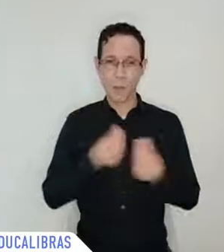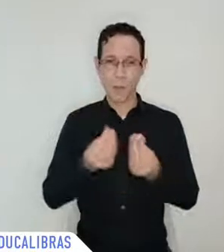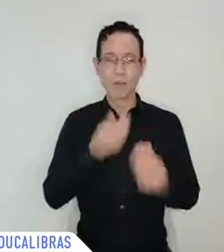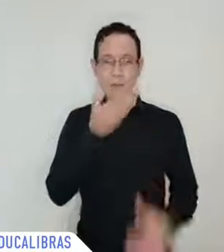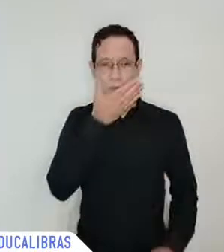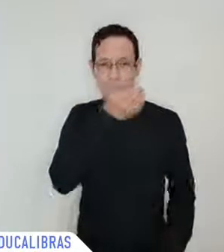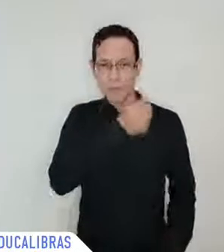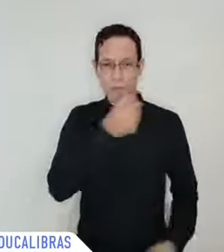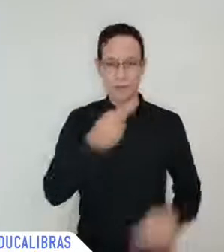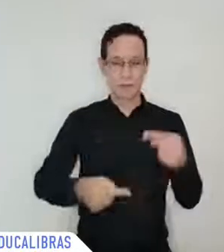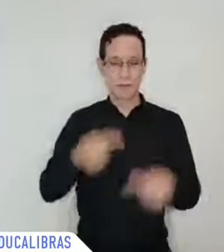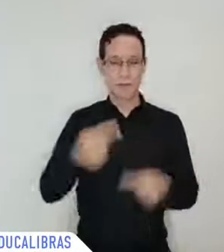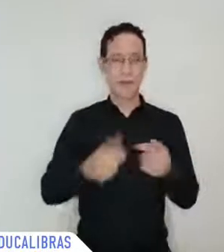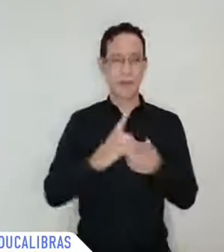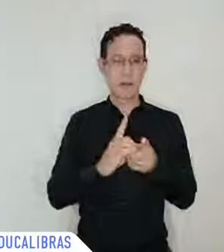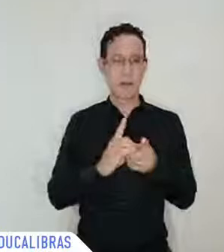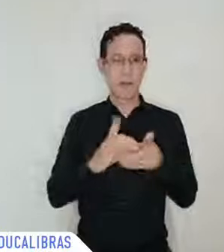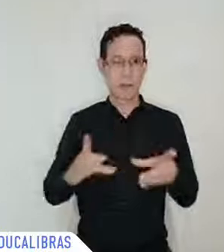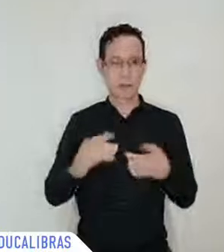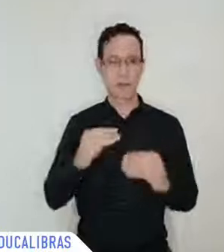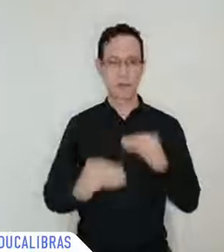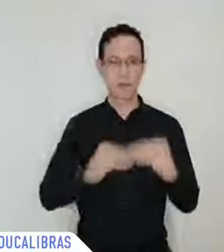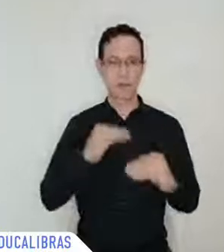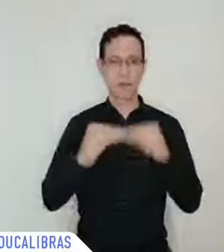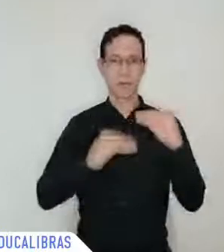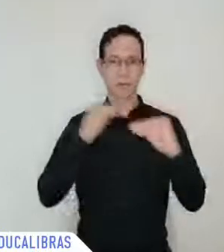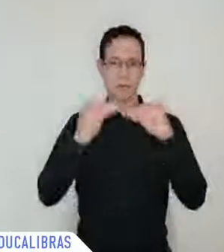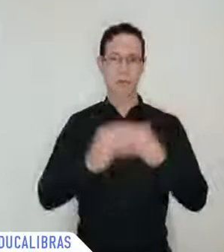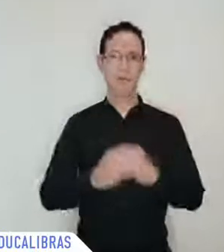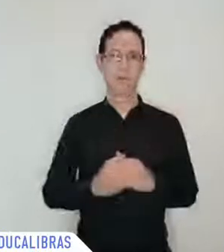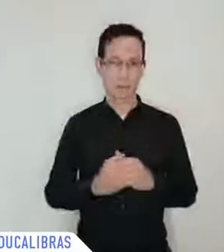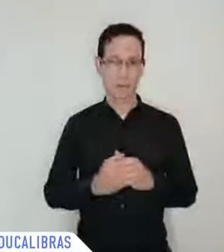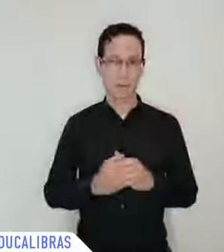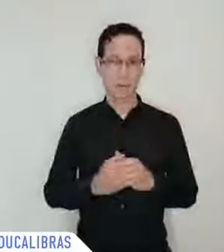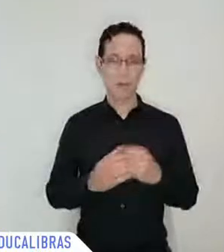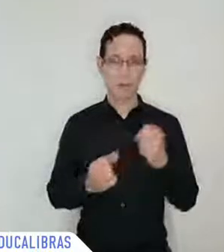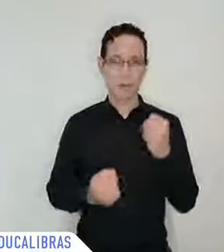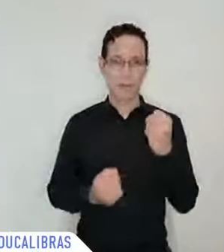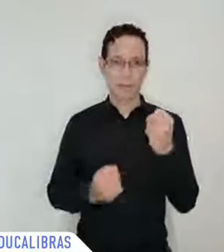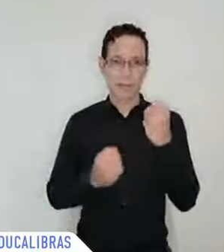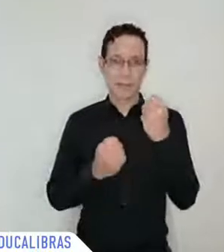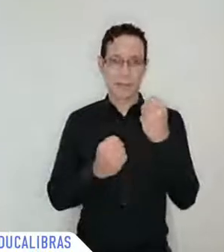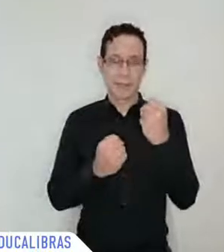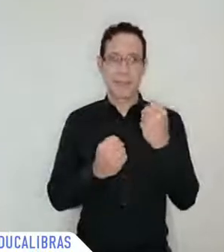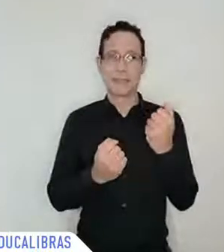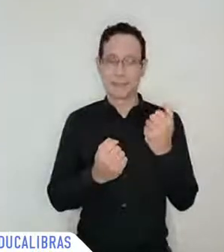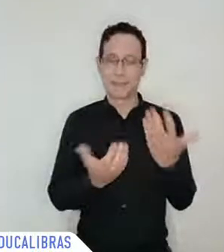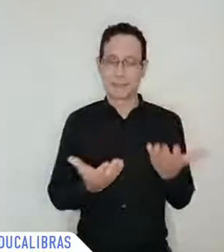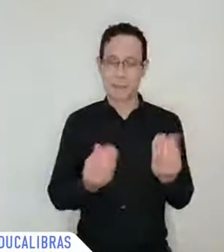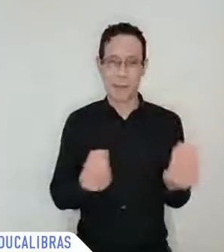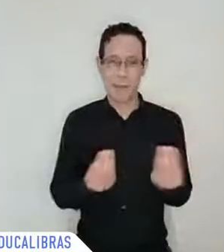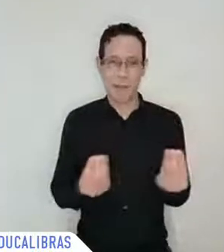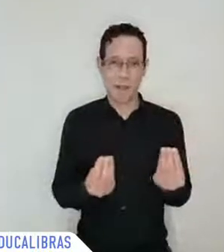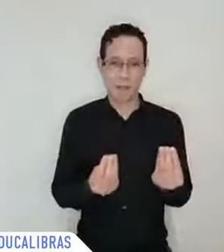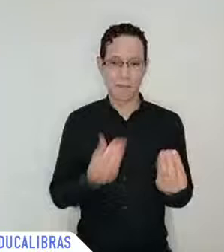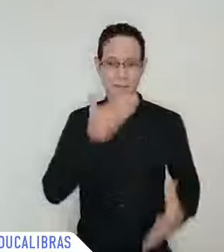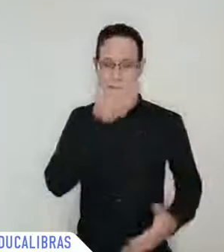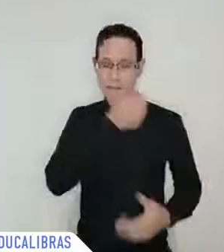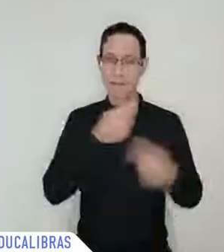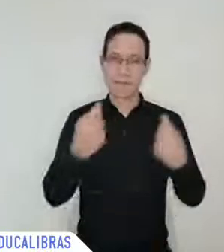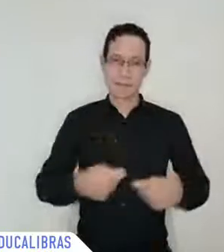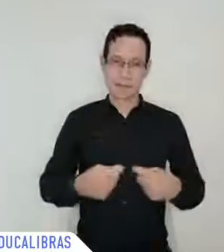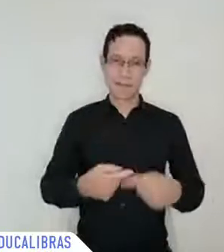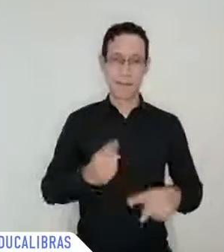title of this panel, I was thinking of how to promote debate instead of strengthening